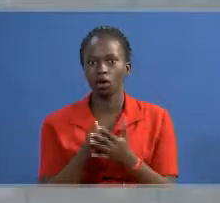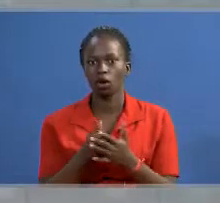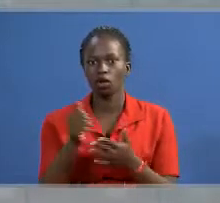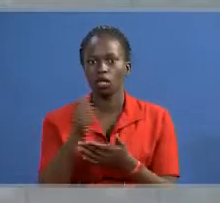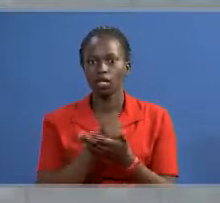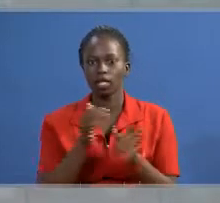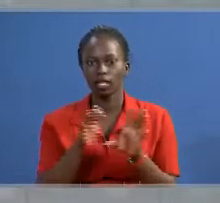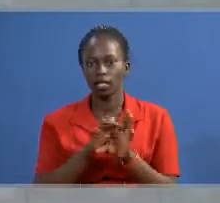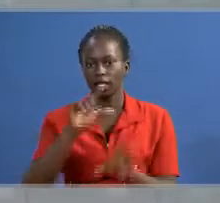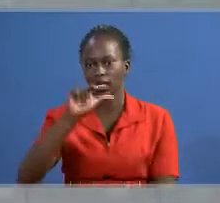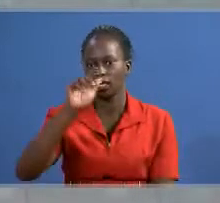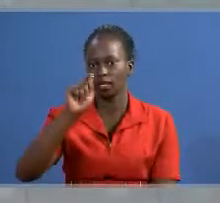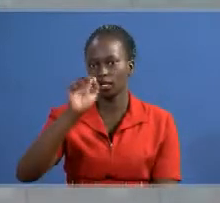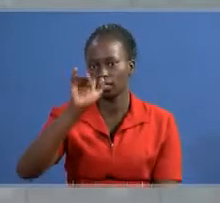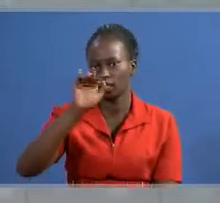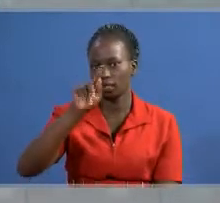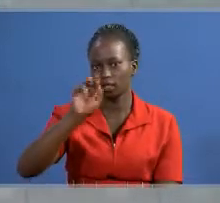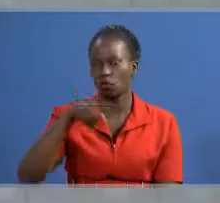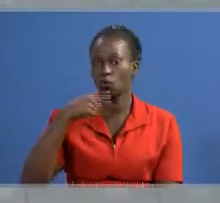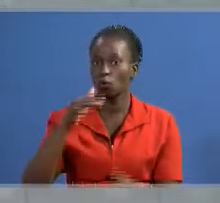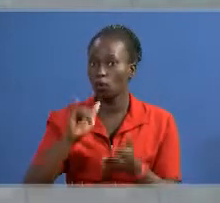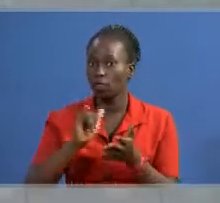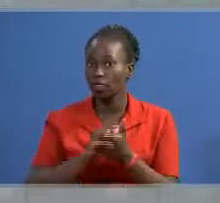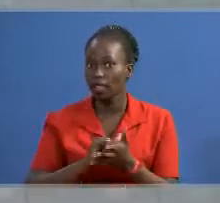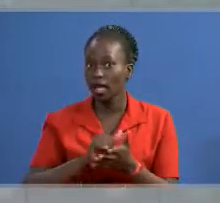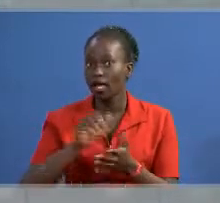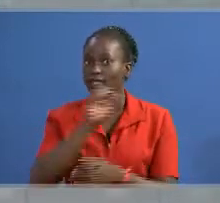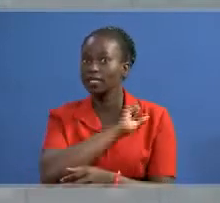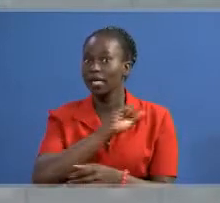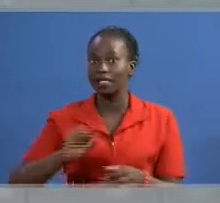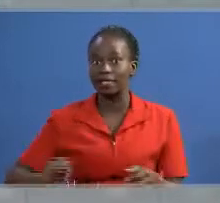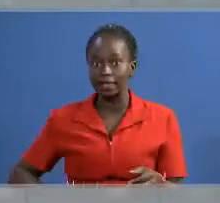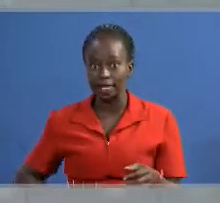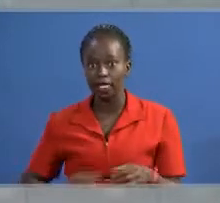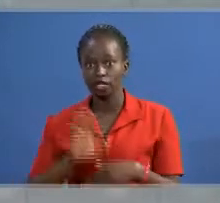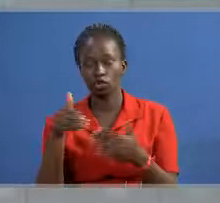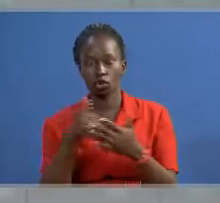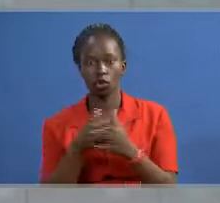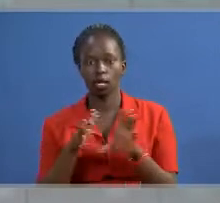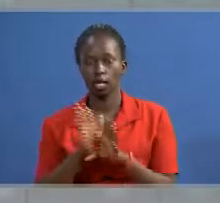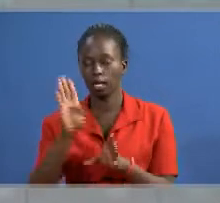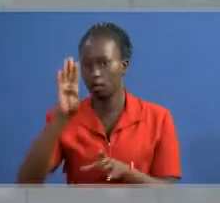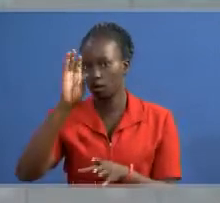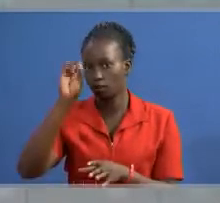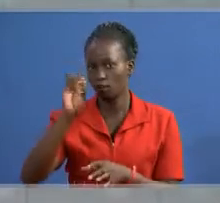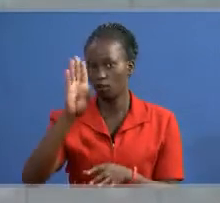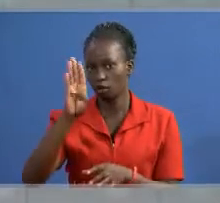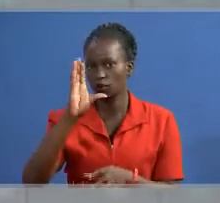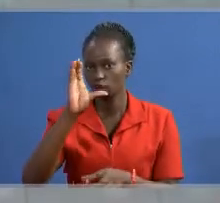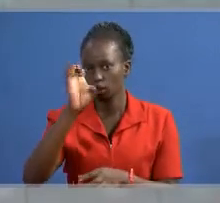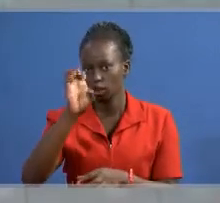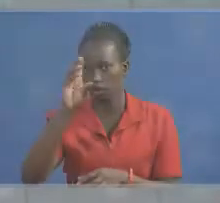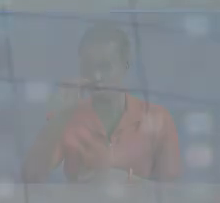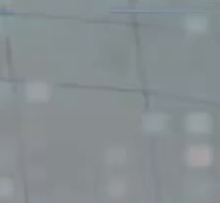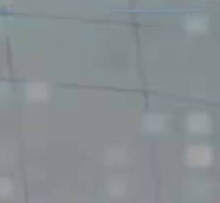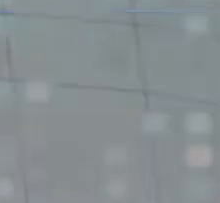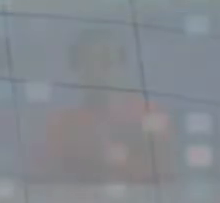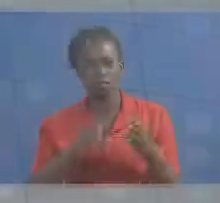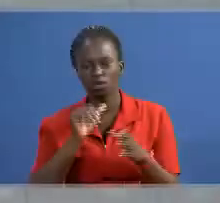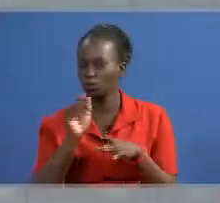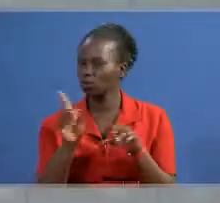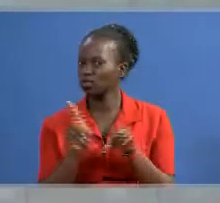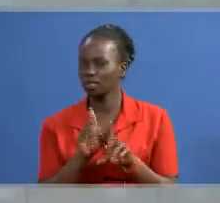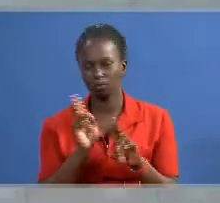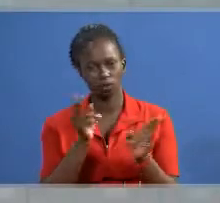Saints Cathedral in Nairobi in memory of the late Safaricom Company CEO Bob Collymore. Business was not as usual as